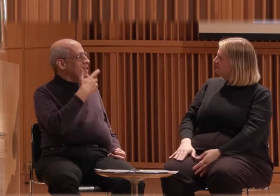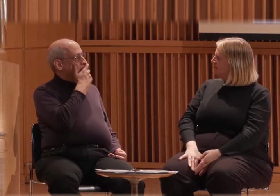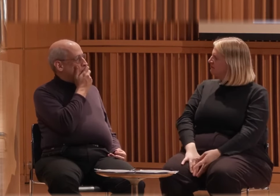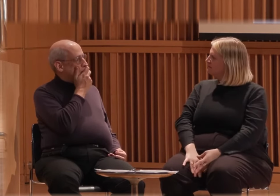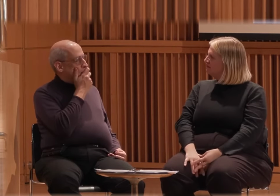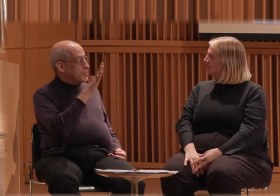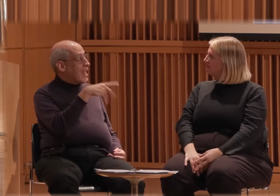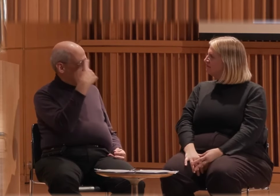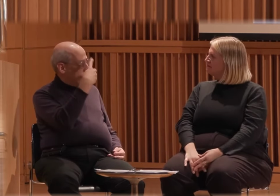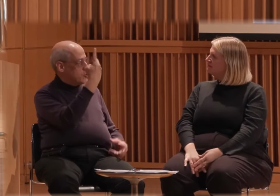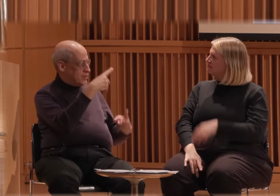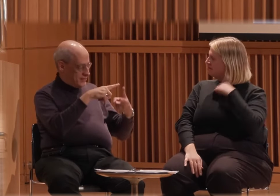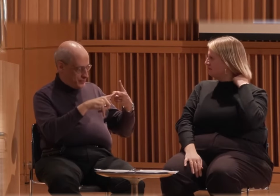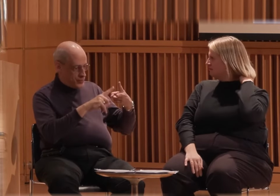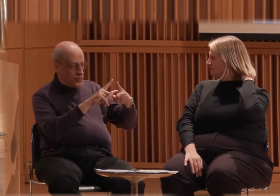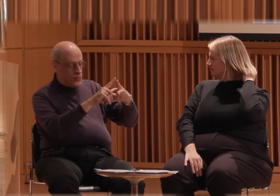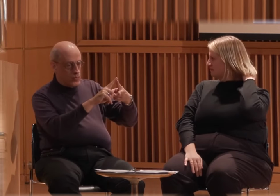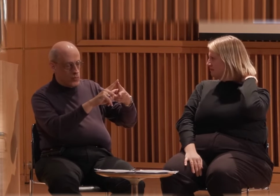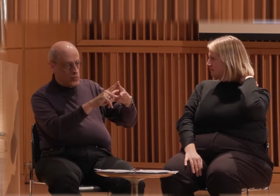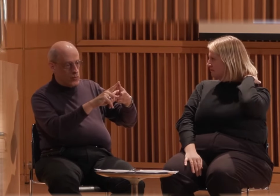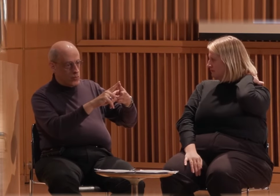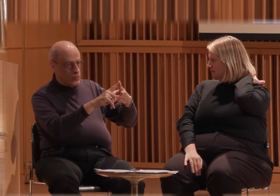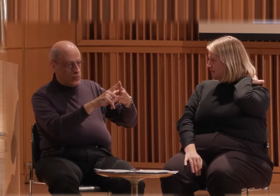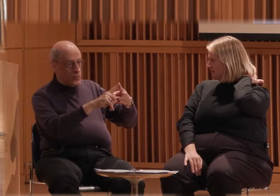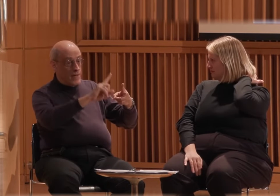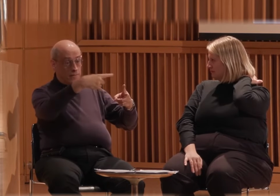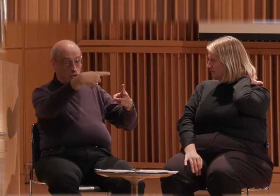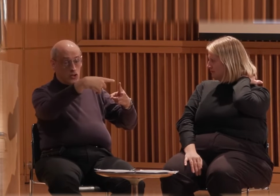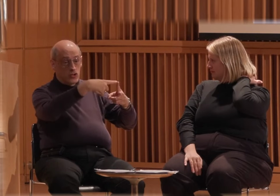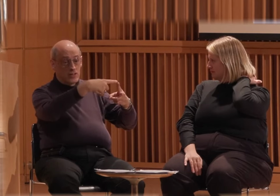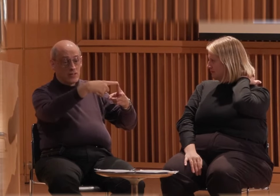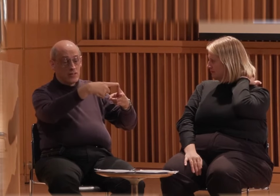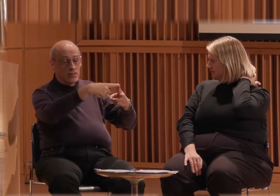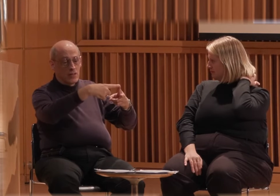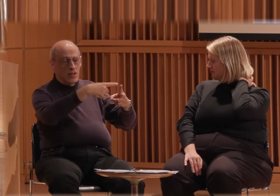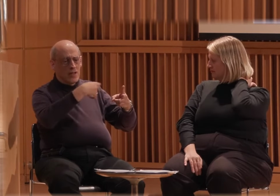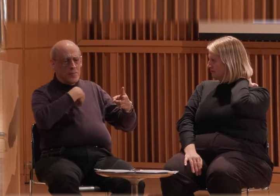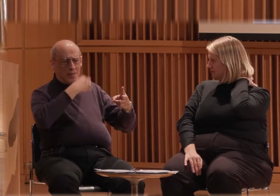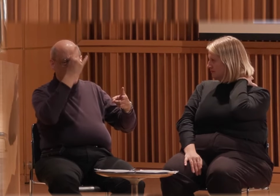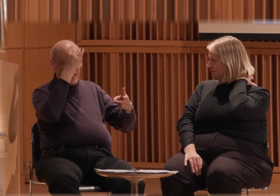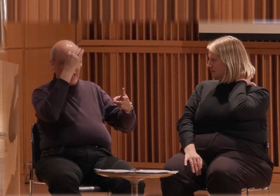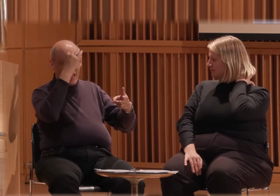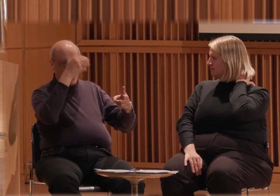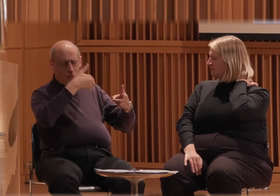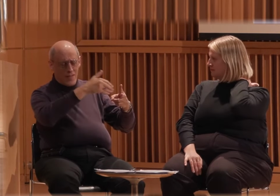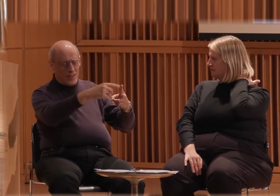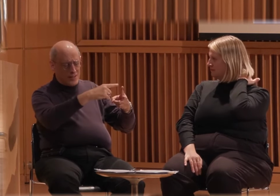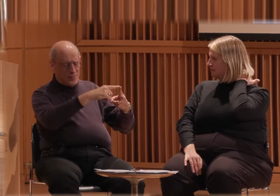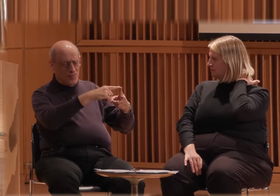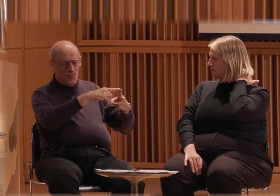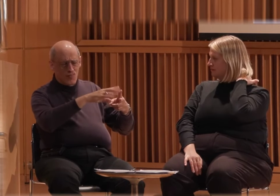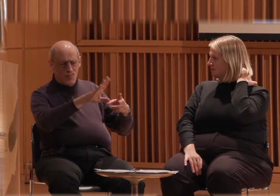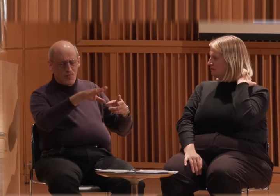I think two things. The first is I've been thinking a lot about when